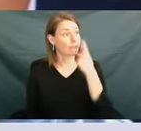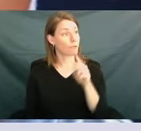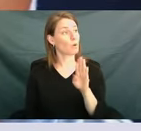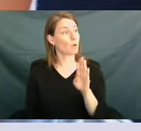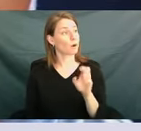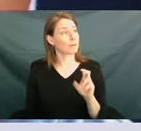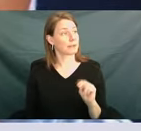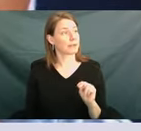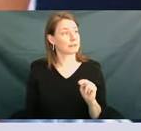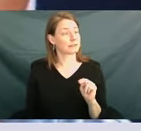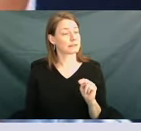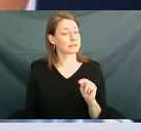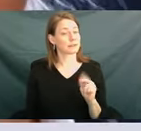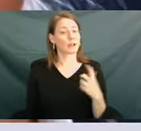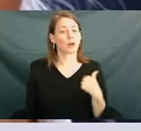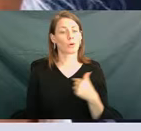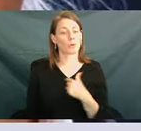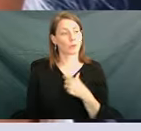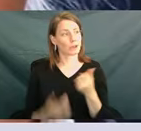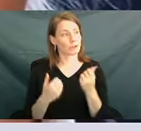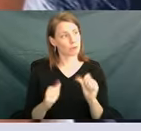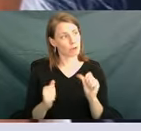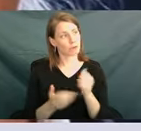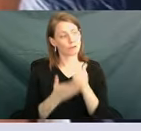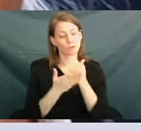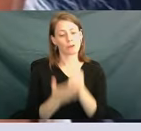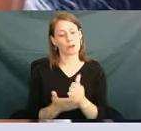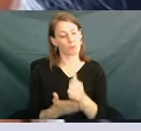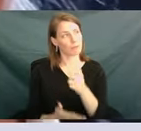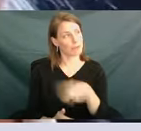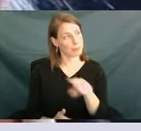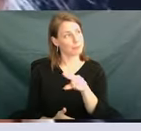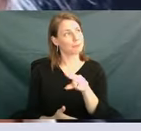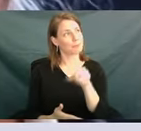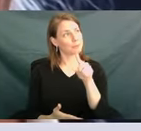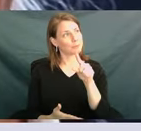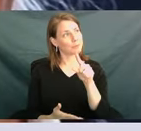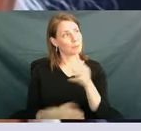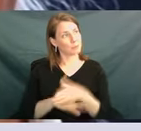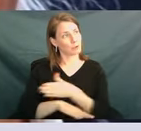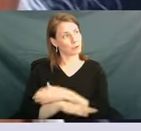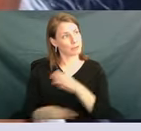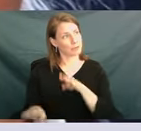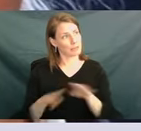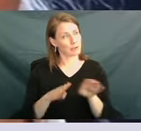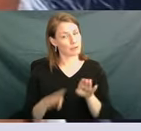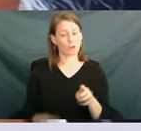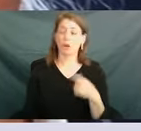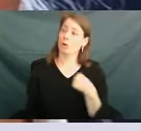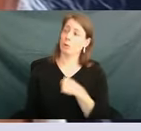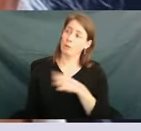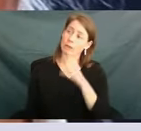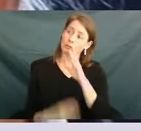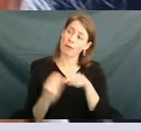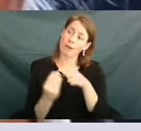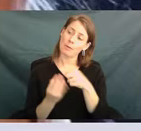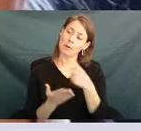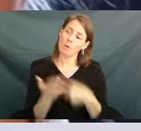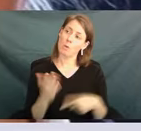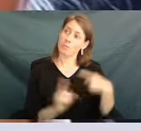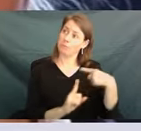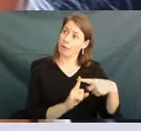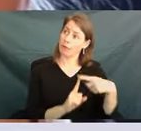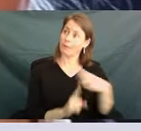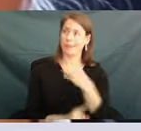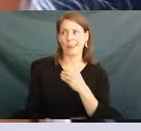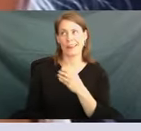trying to help him with his behaviour. We talk about what's gone well for him, what's not gone so well, then we decide what the plan